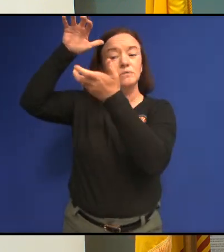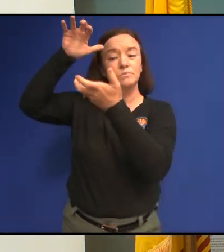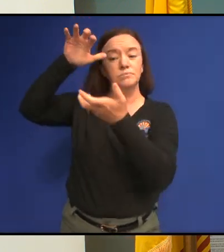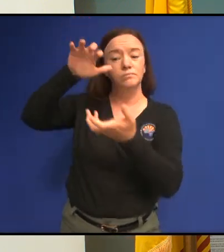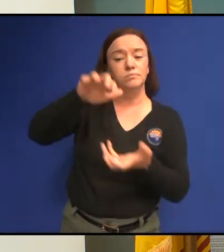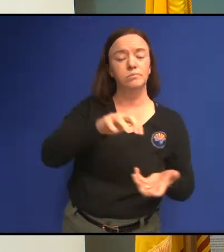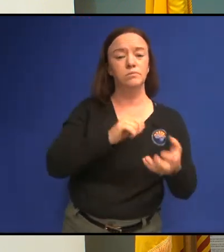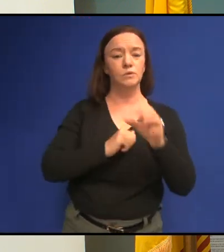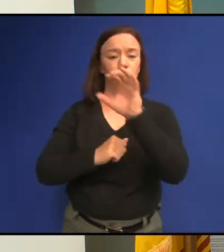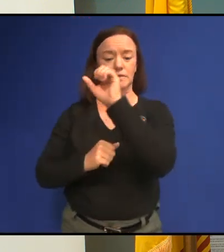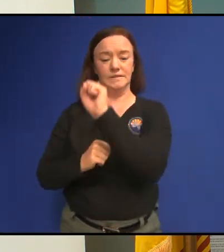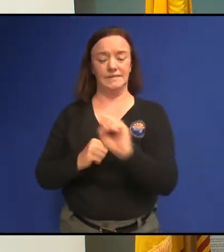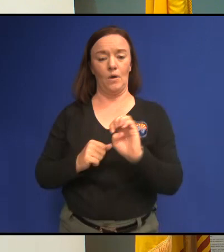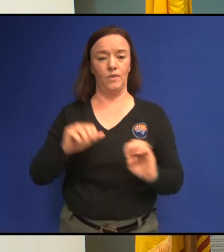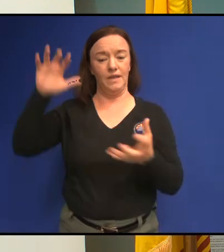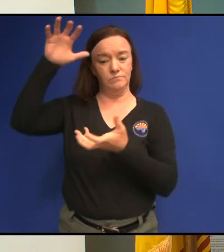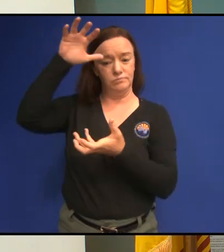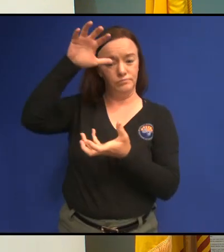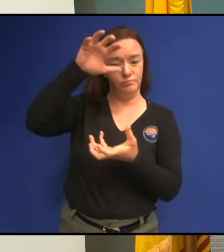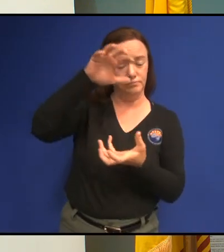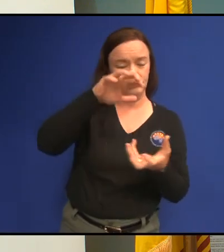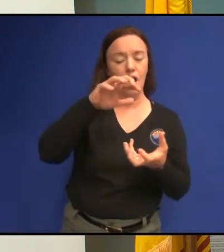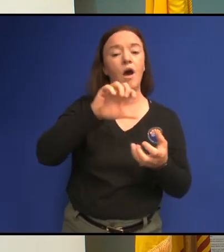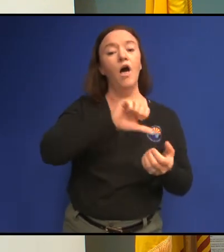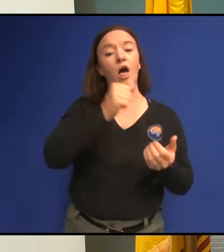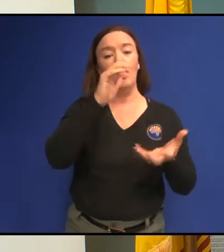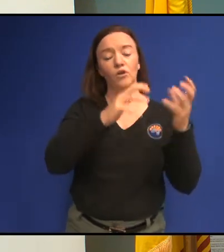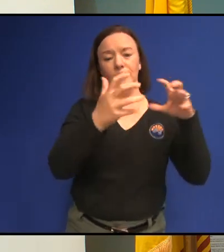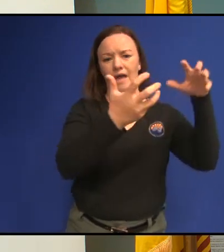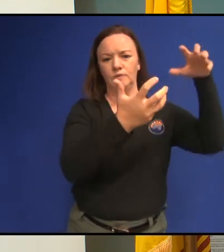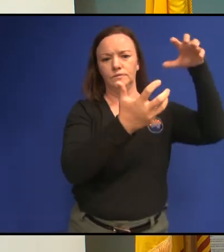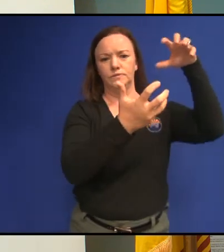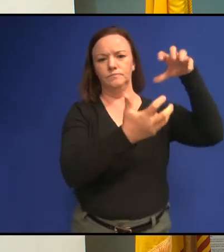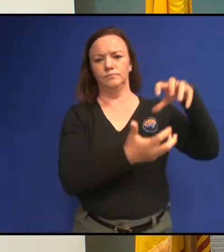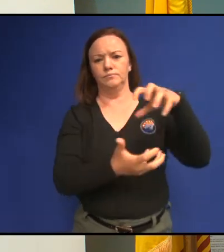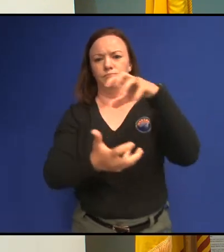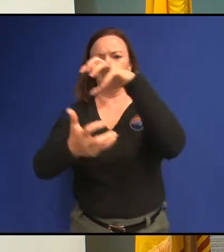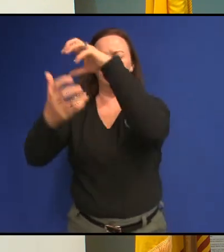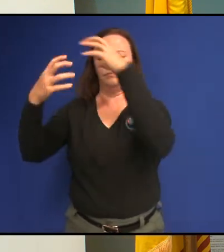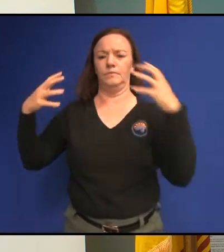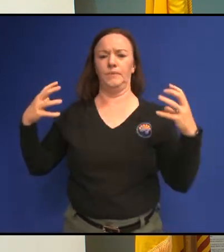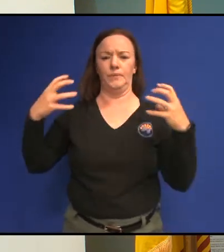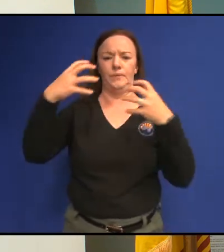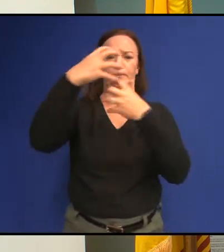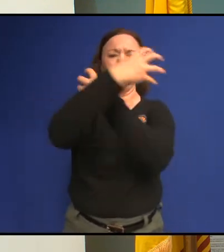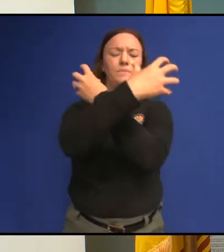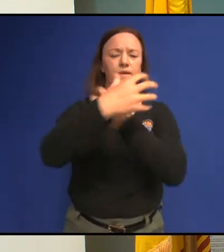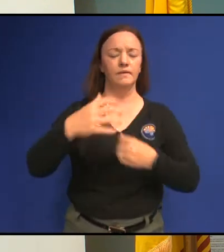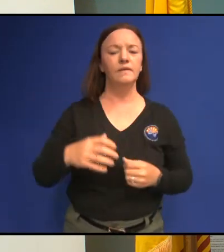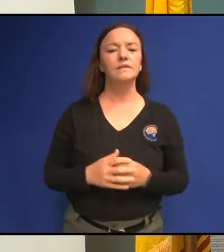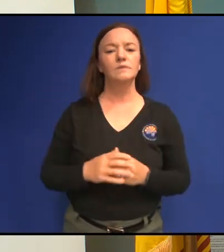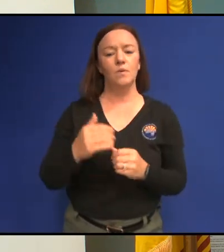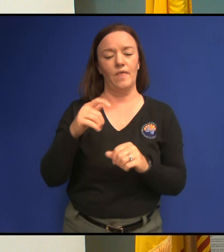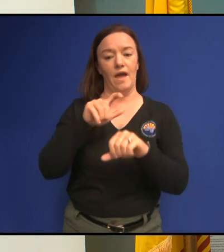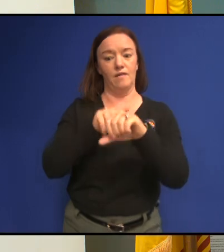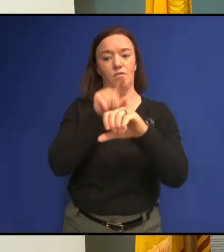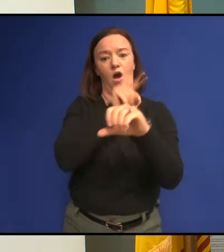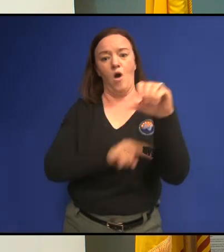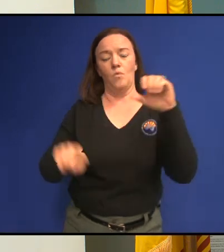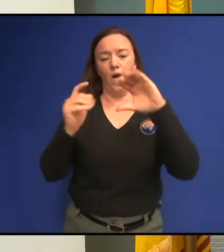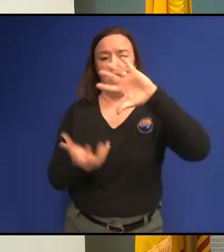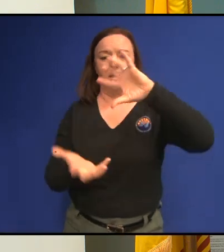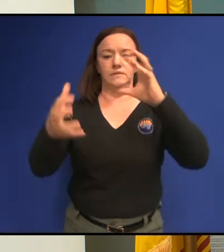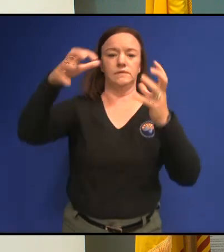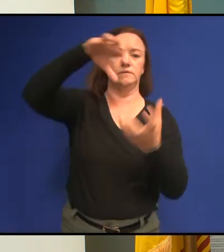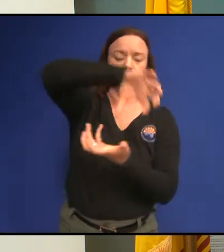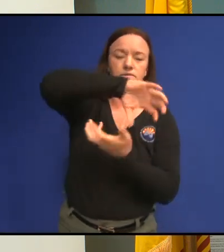You can see these clouds moving up to the northwest. So we have a clockwise circulation here around this area of high pressure. And what that's going to